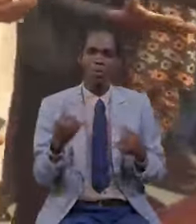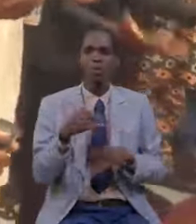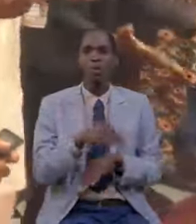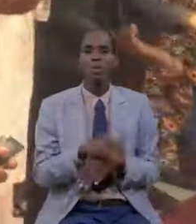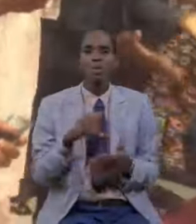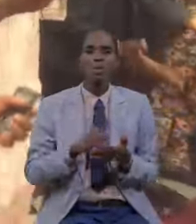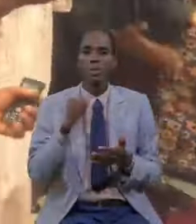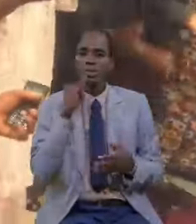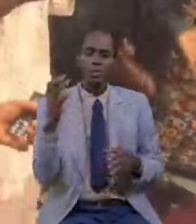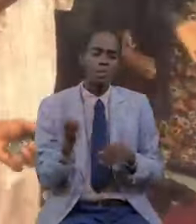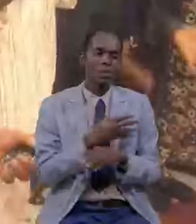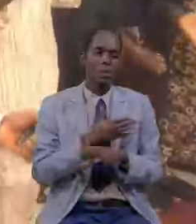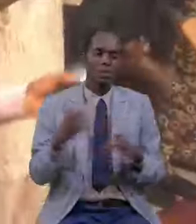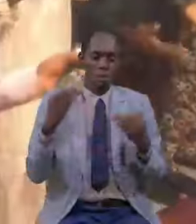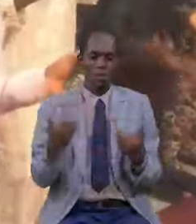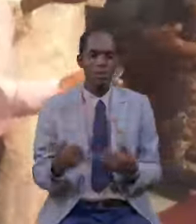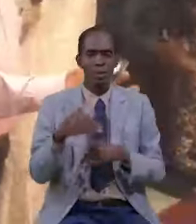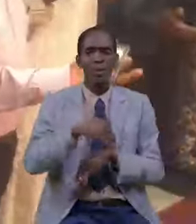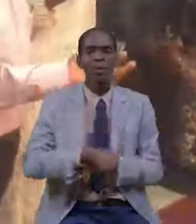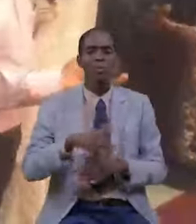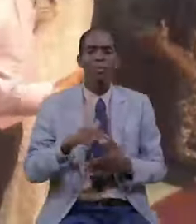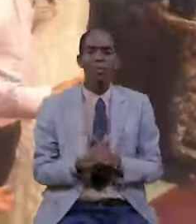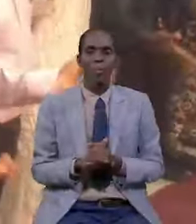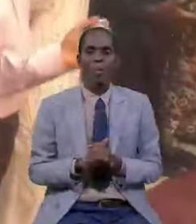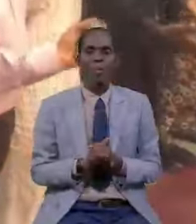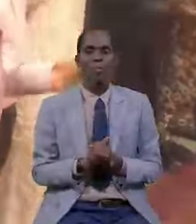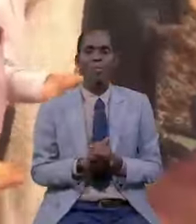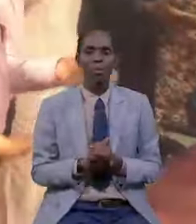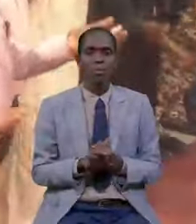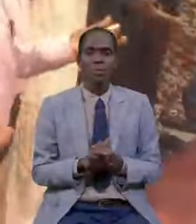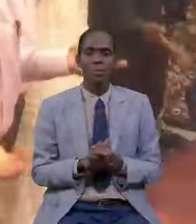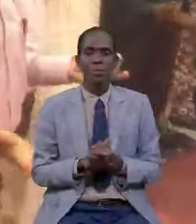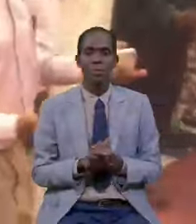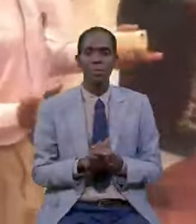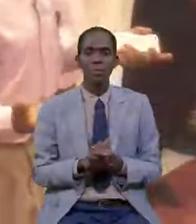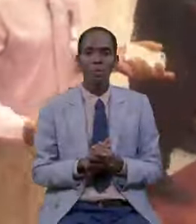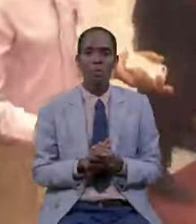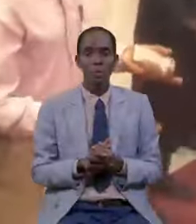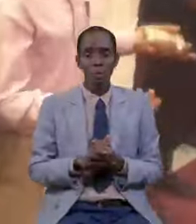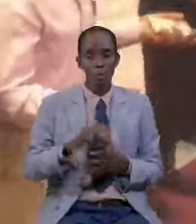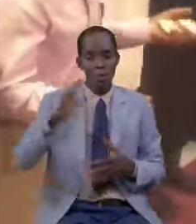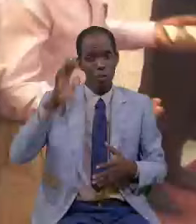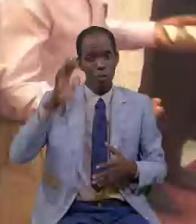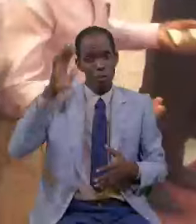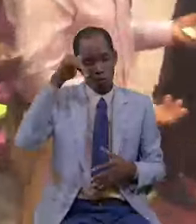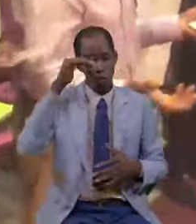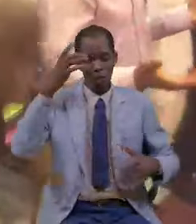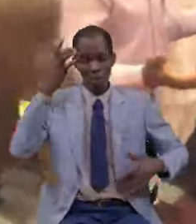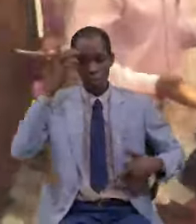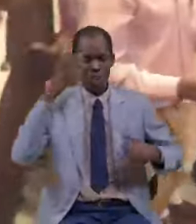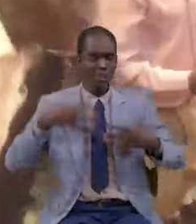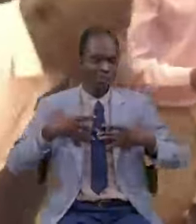away tonight a cable disease healed